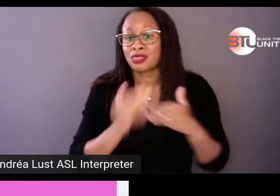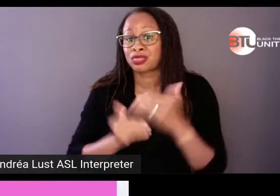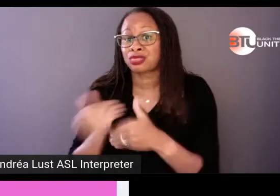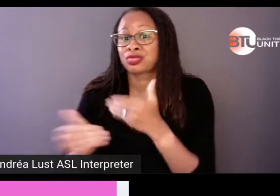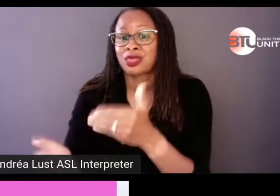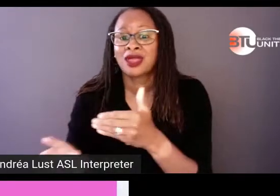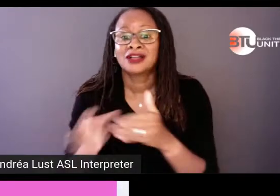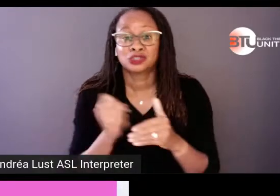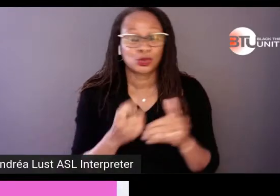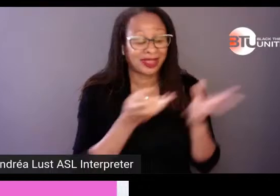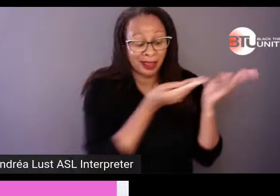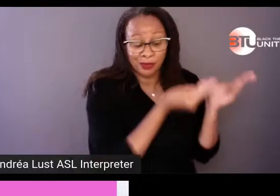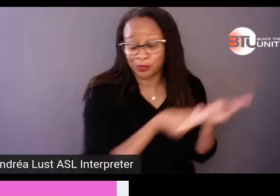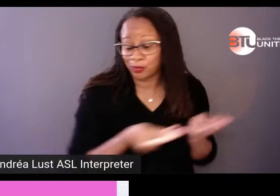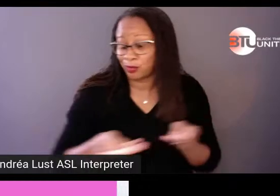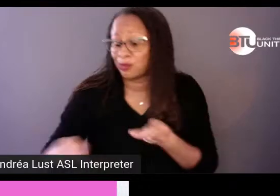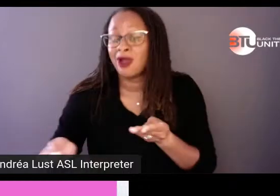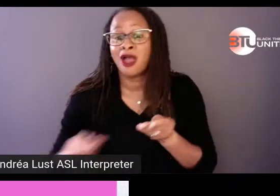rights